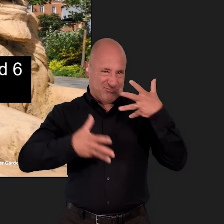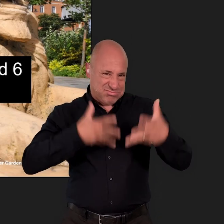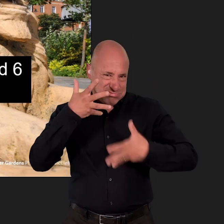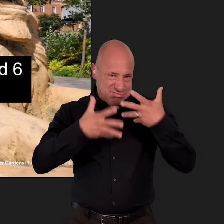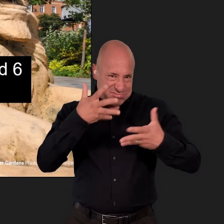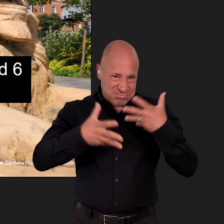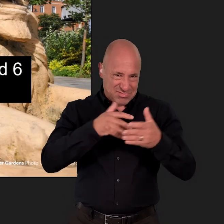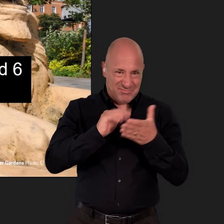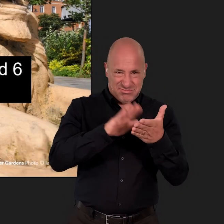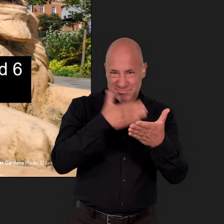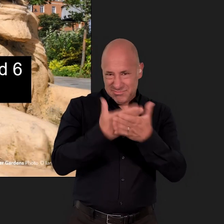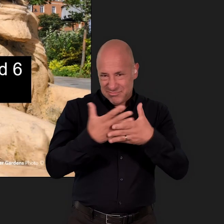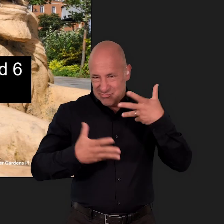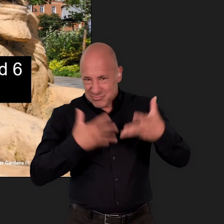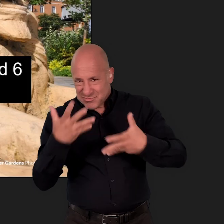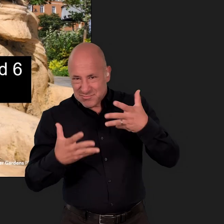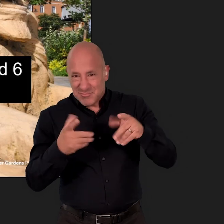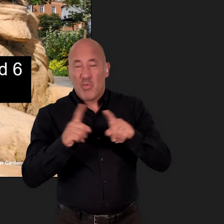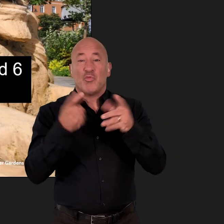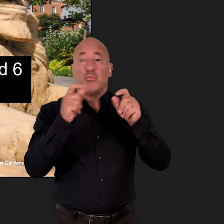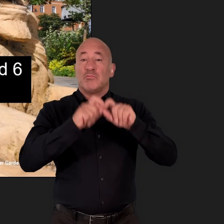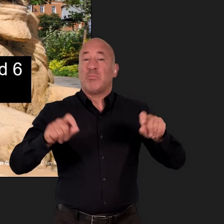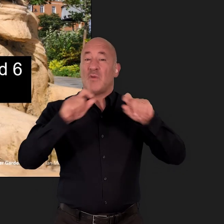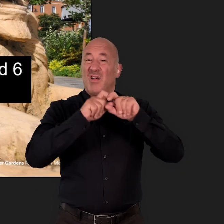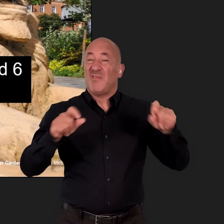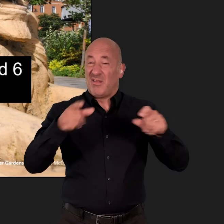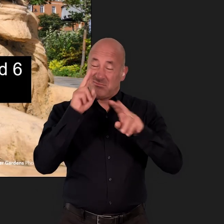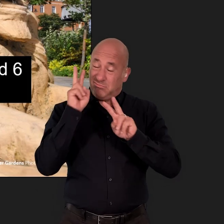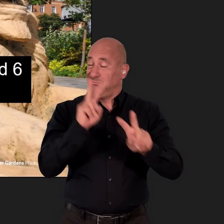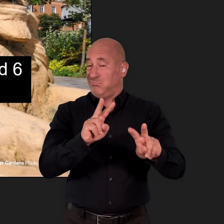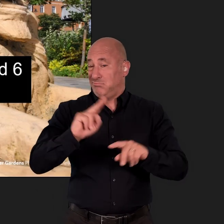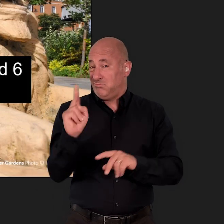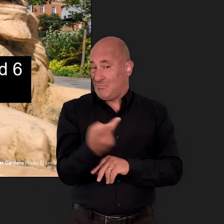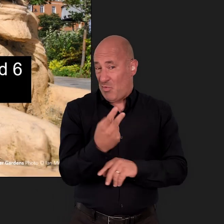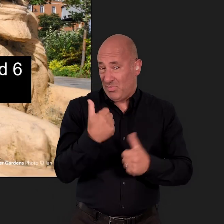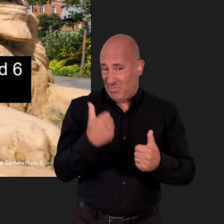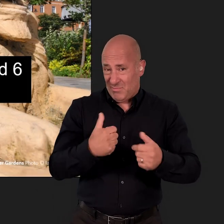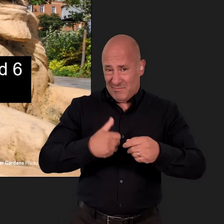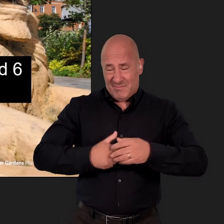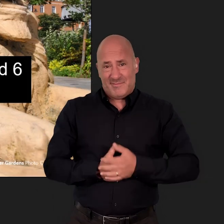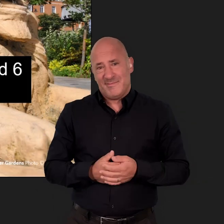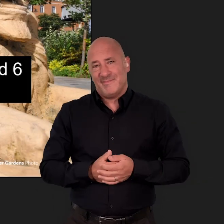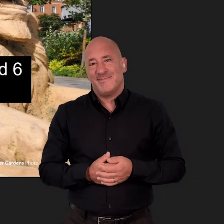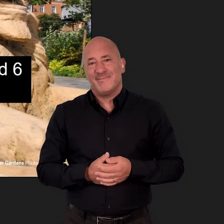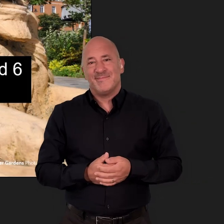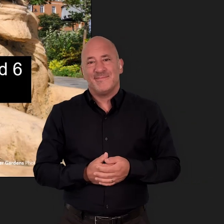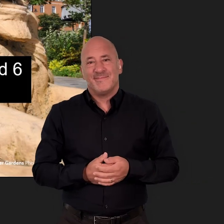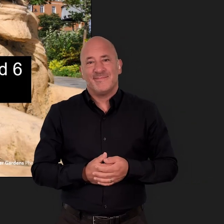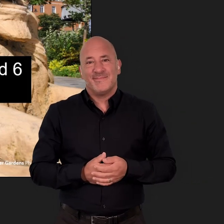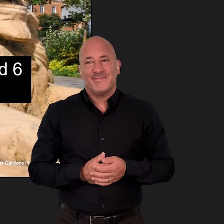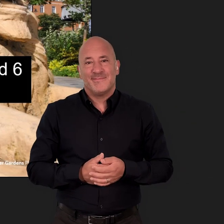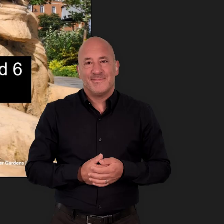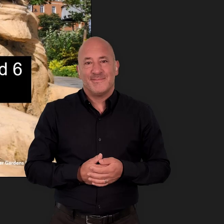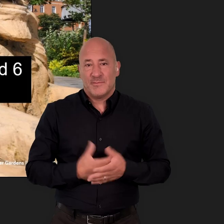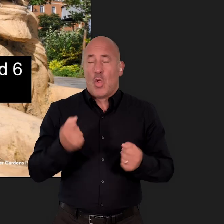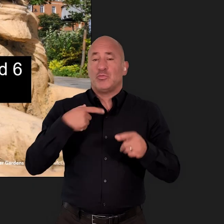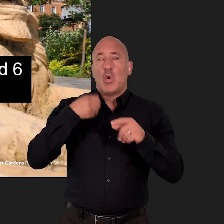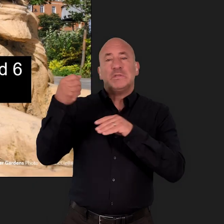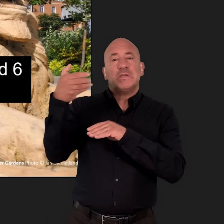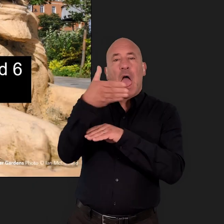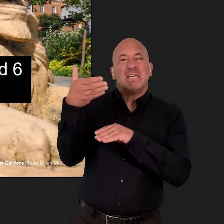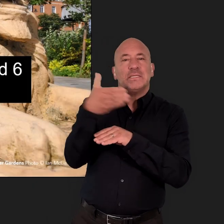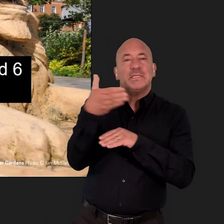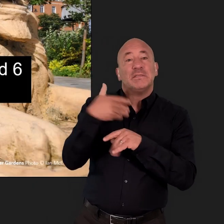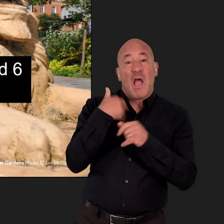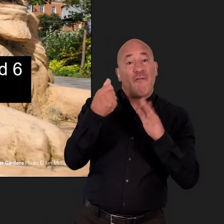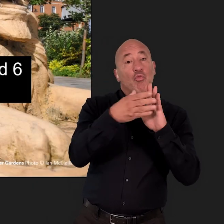This briefing includes British Sign Language, VSL interpretation, and automated captions which are visible on screen.